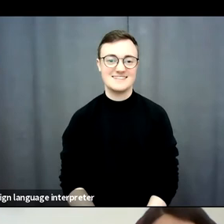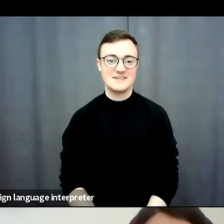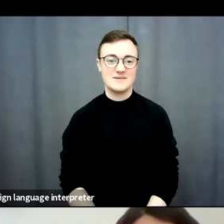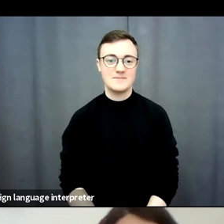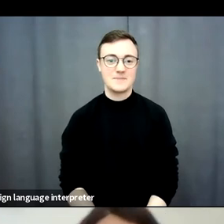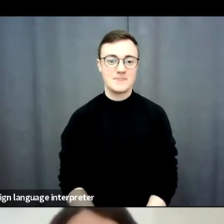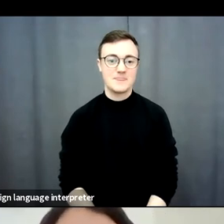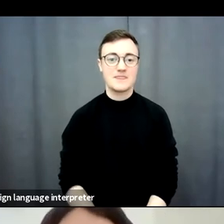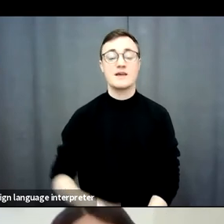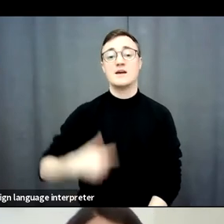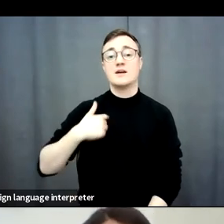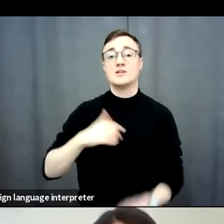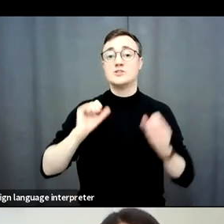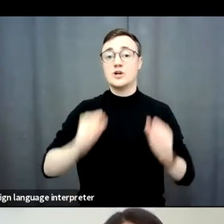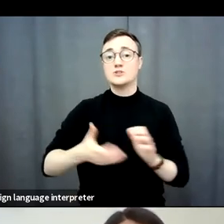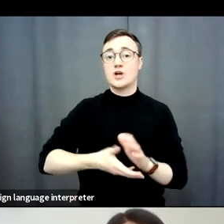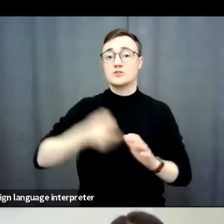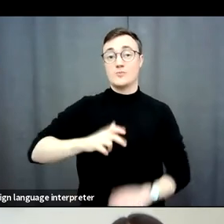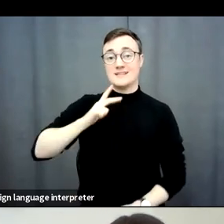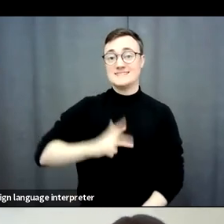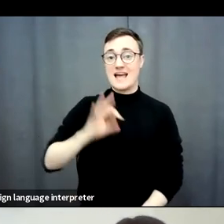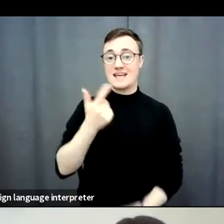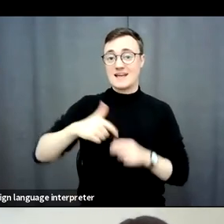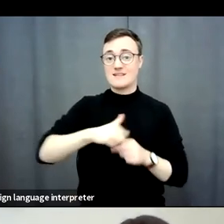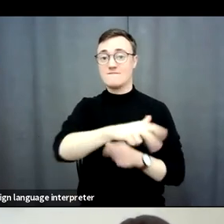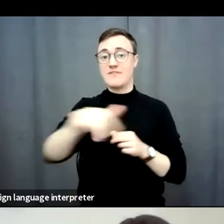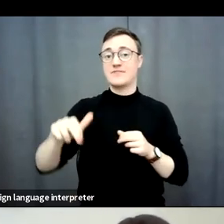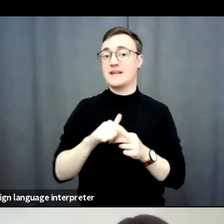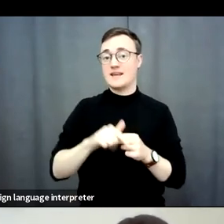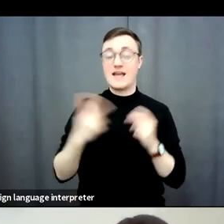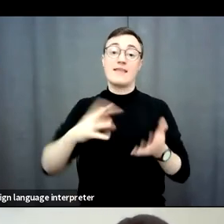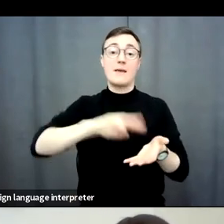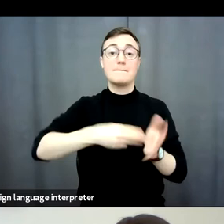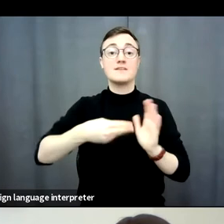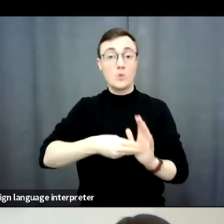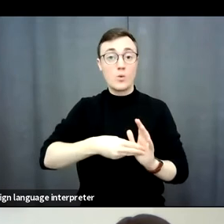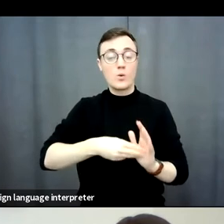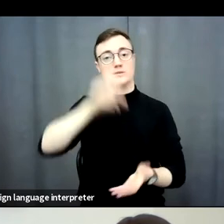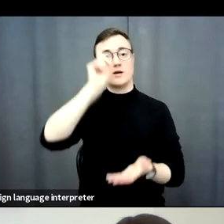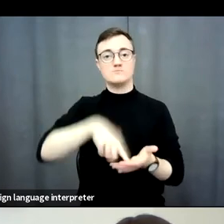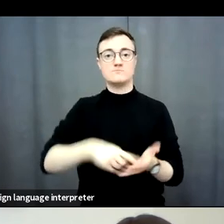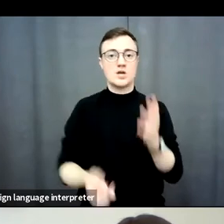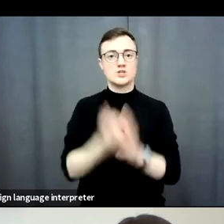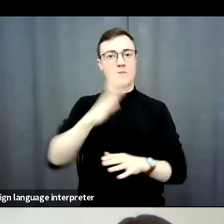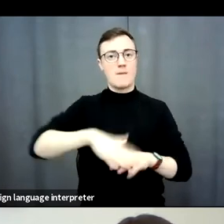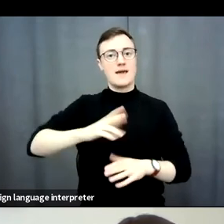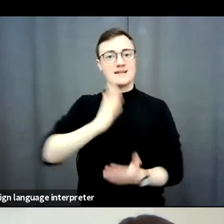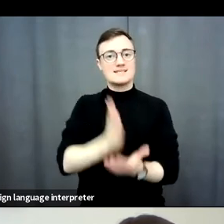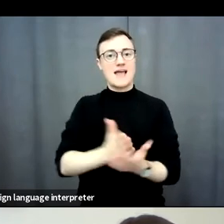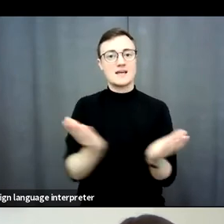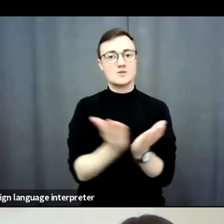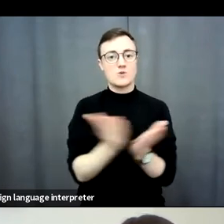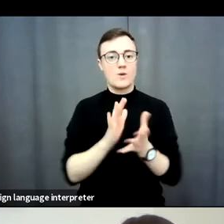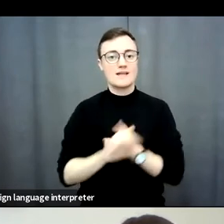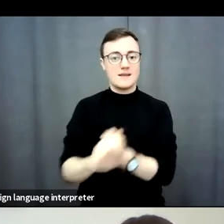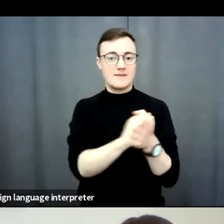talk about safe walkthroughs. That is a method for shaping a safe school together with